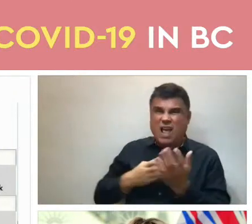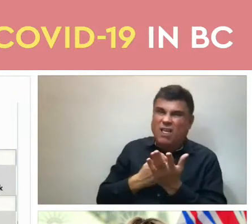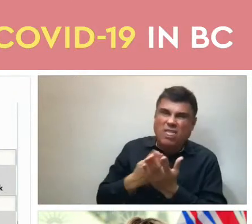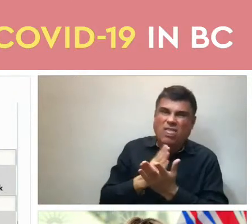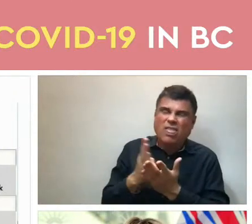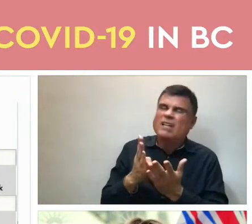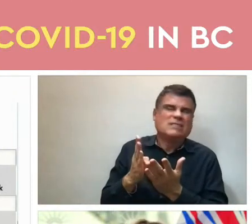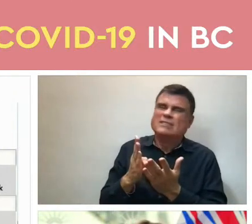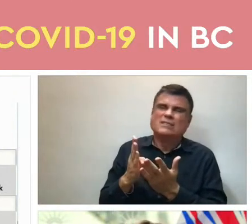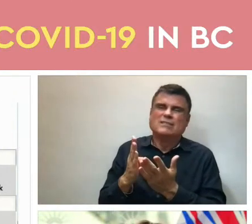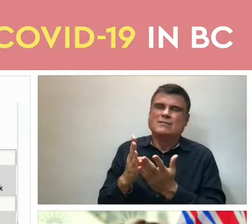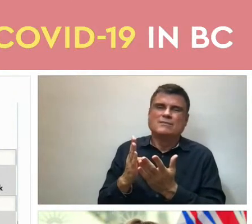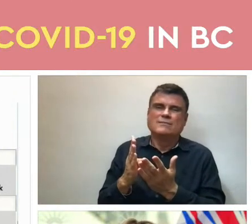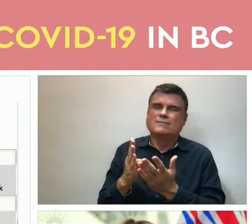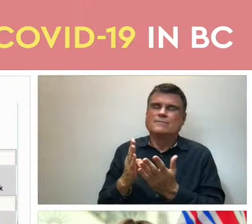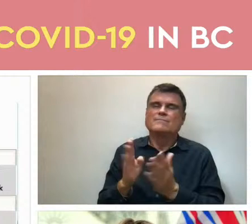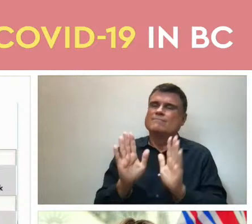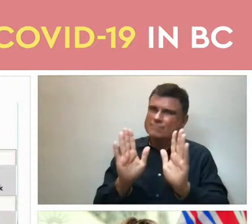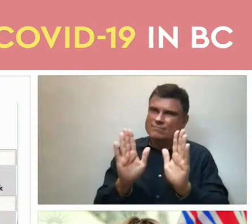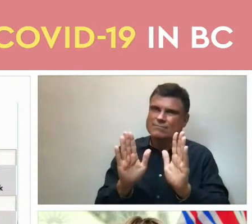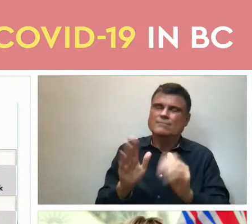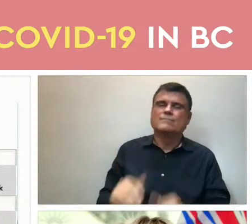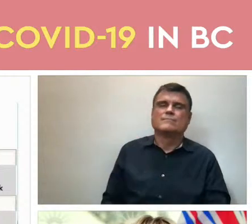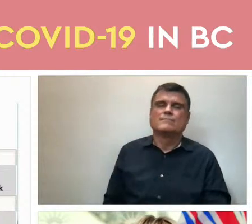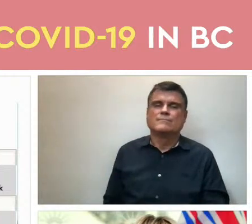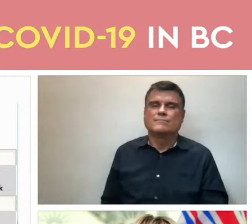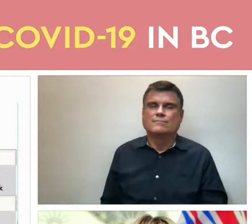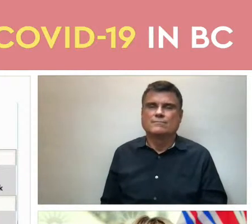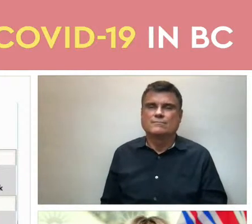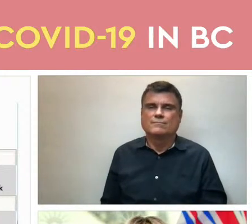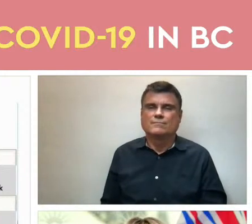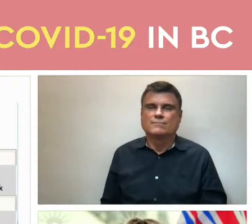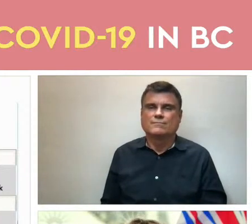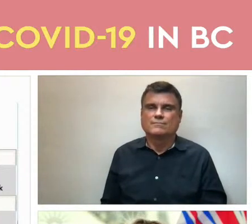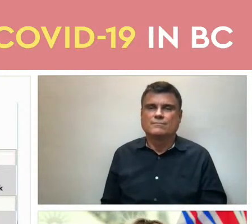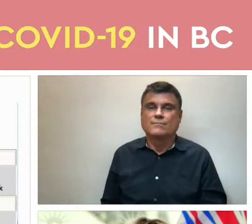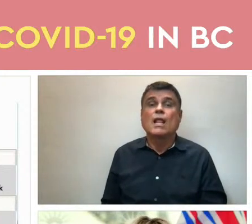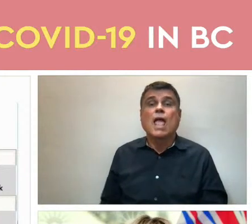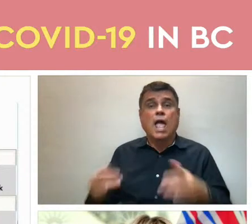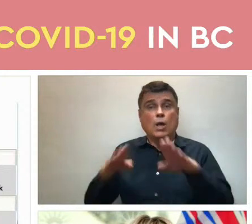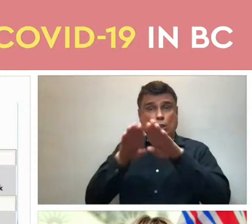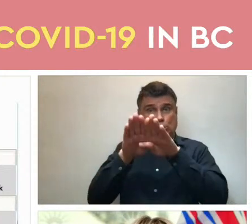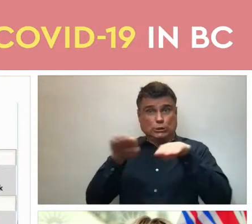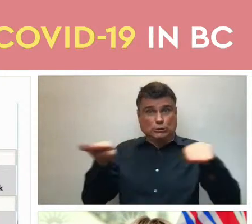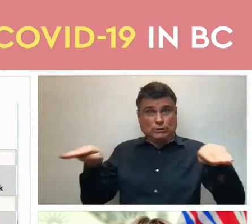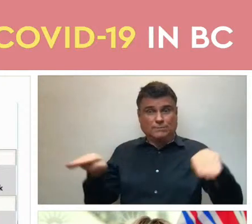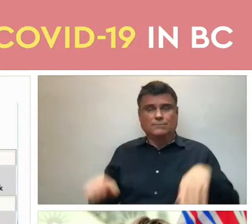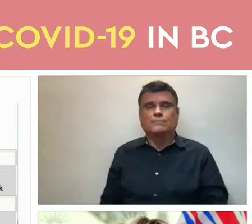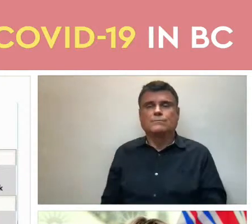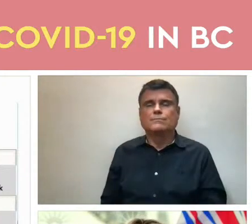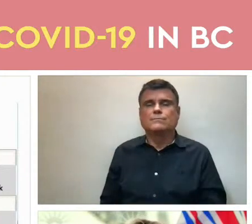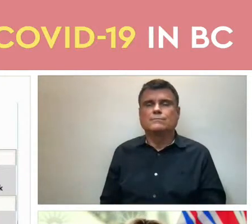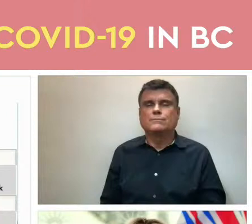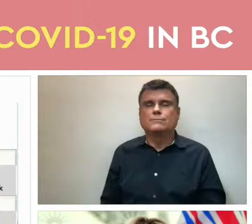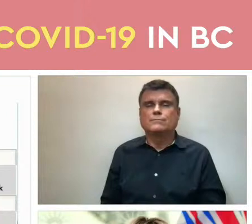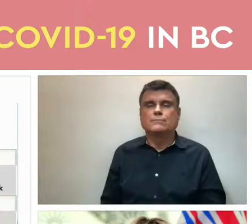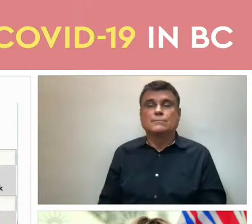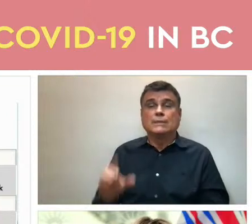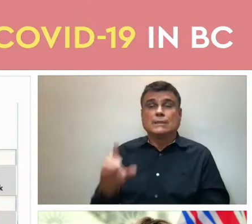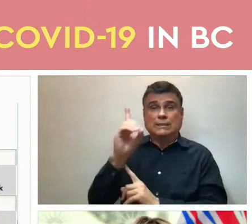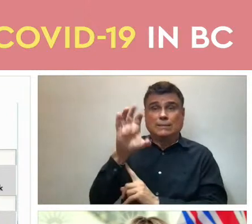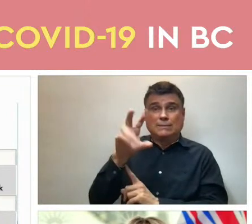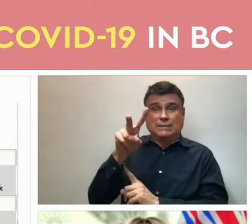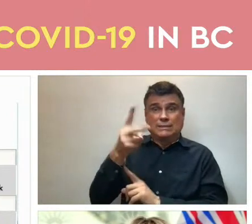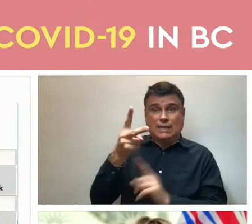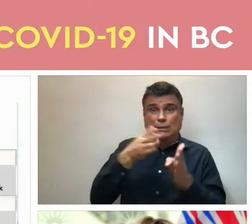Just to give an update on the pediatric profile, between December 2nd and 8th, the latest data, we've thankfully only